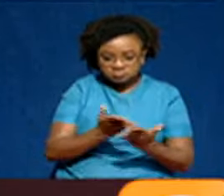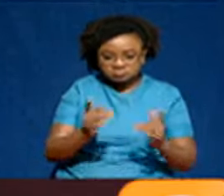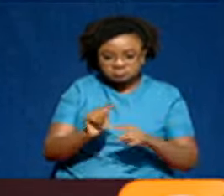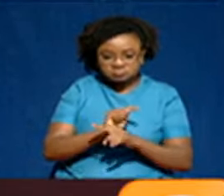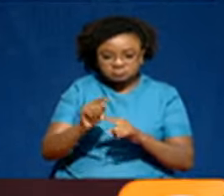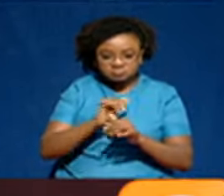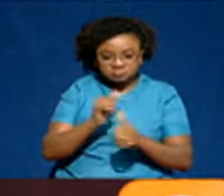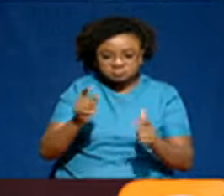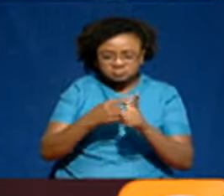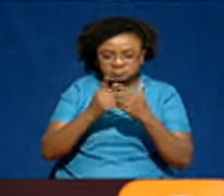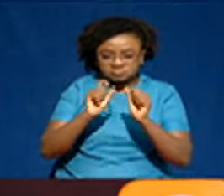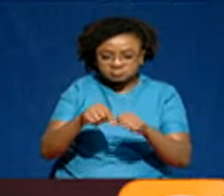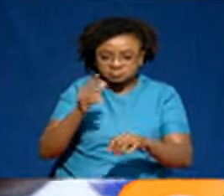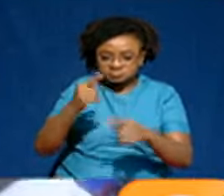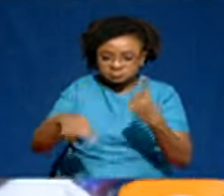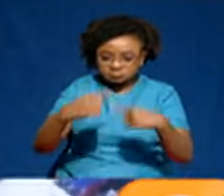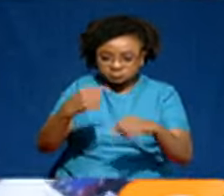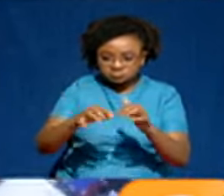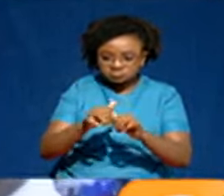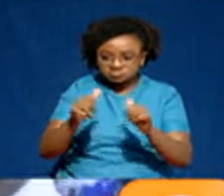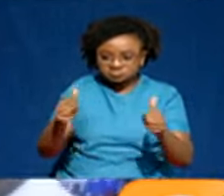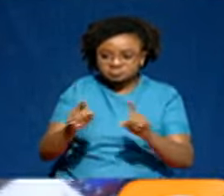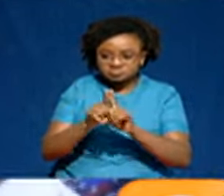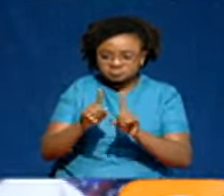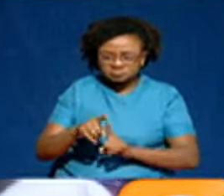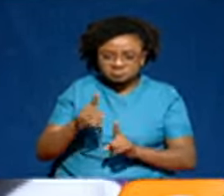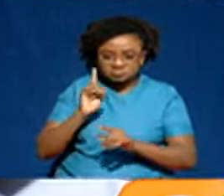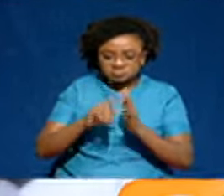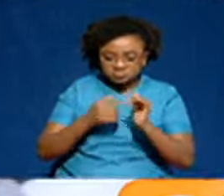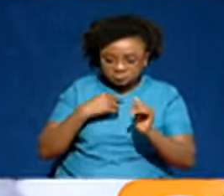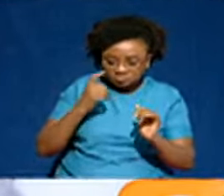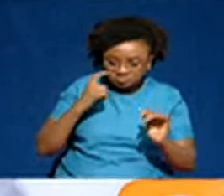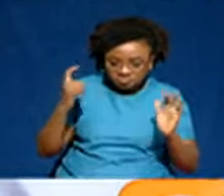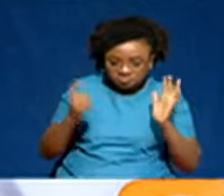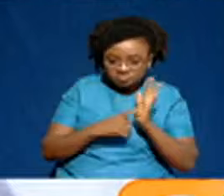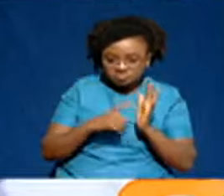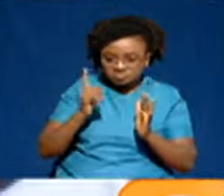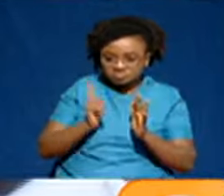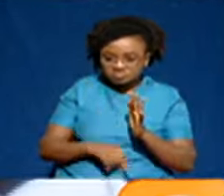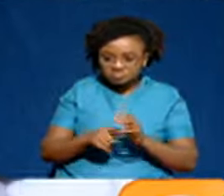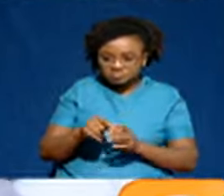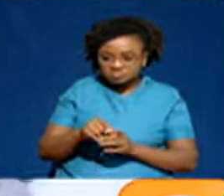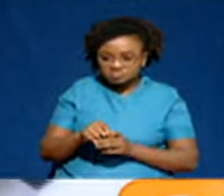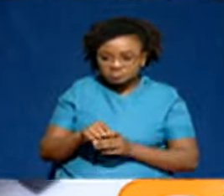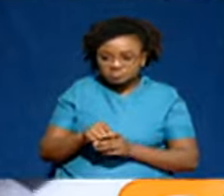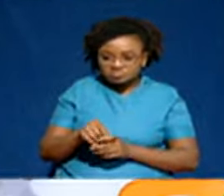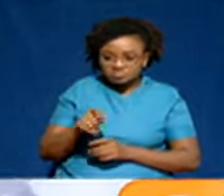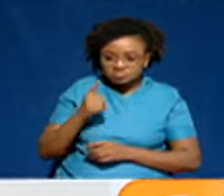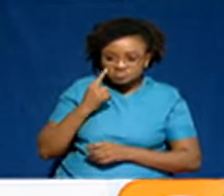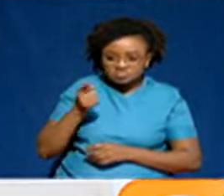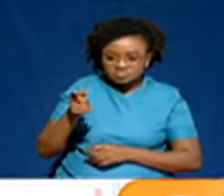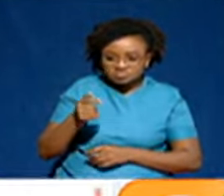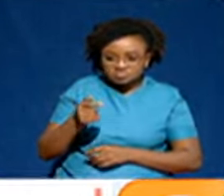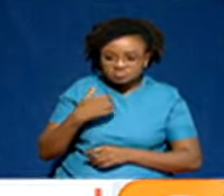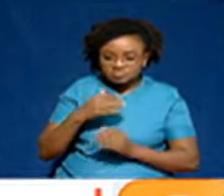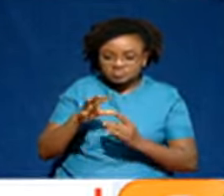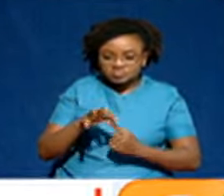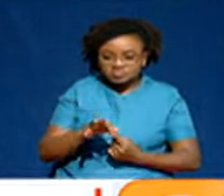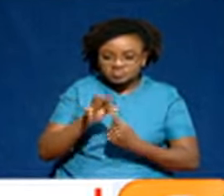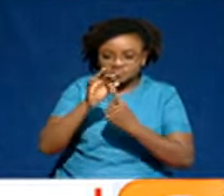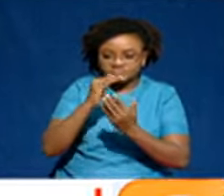they'll be able to compete favorably. What attracted my attention, Zaidi, is because I have started a special